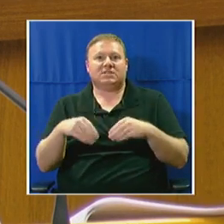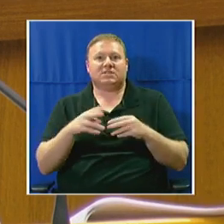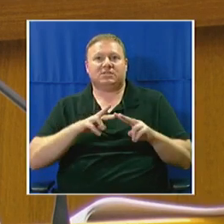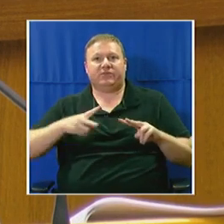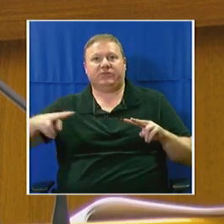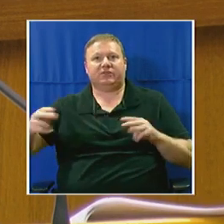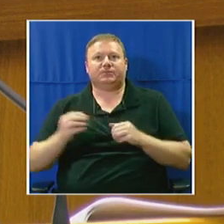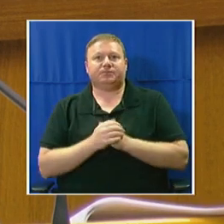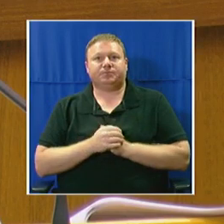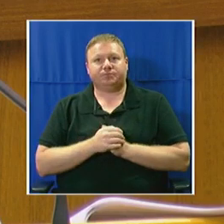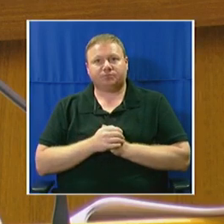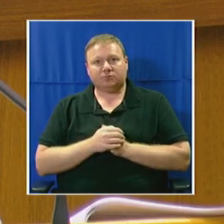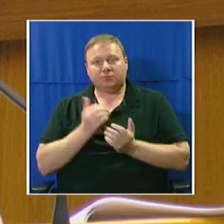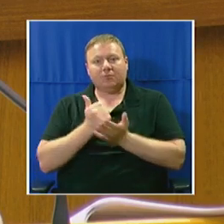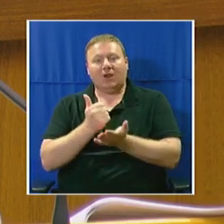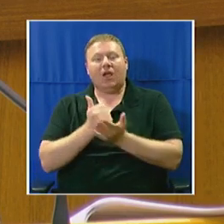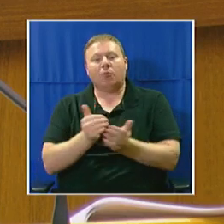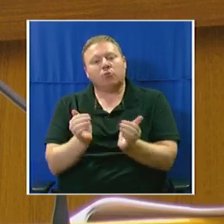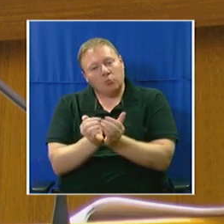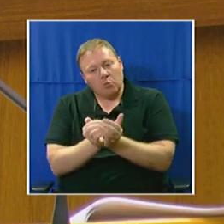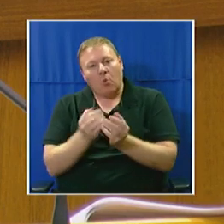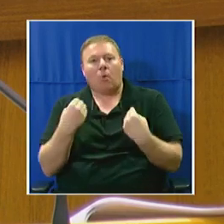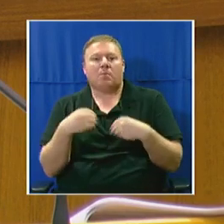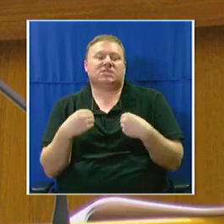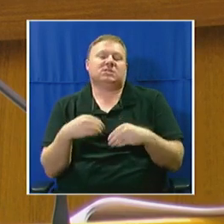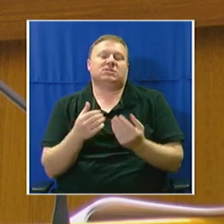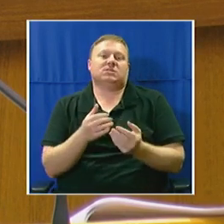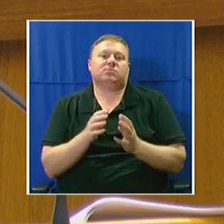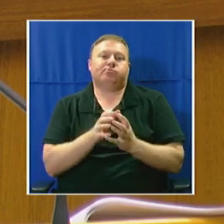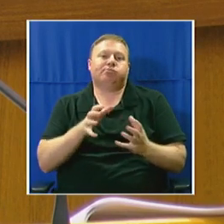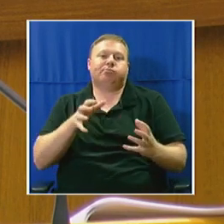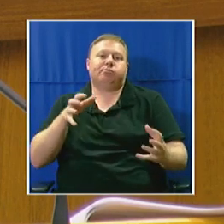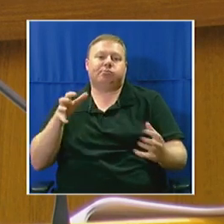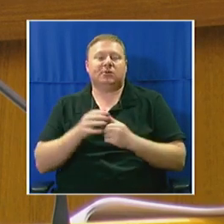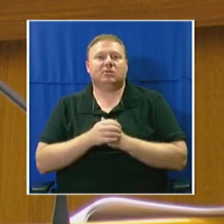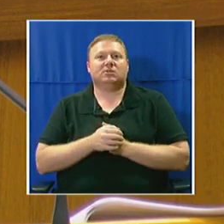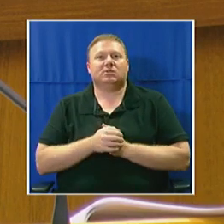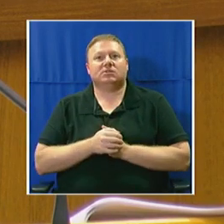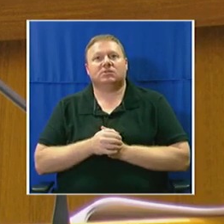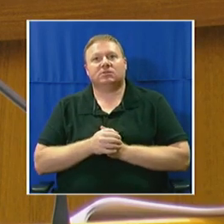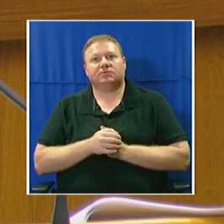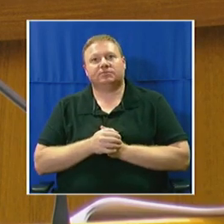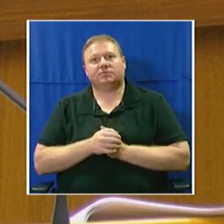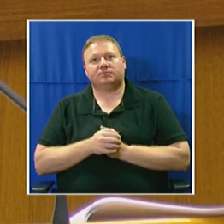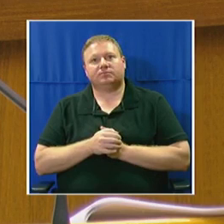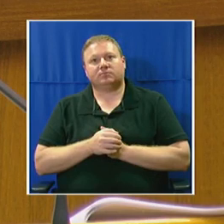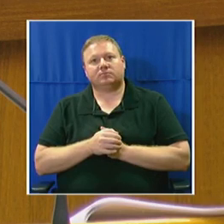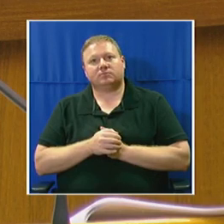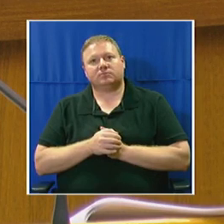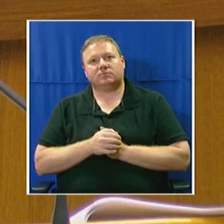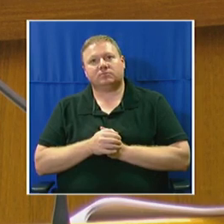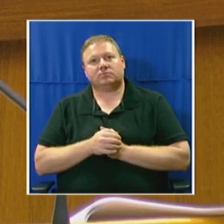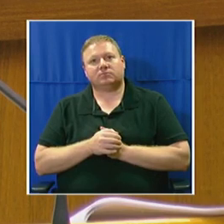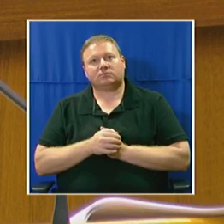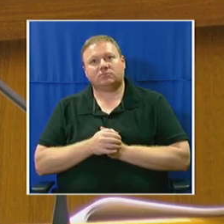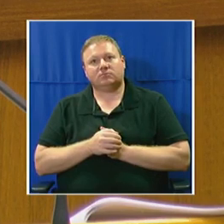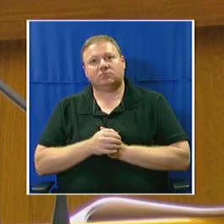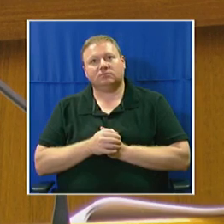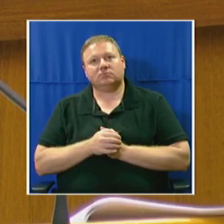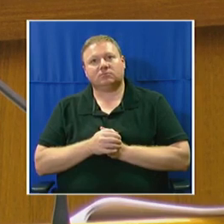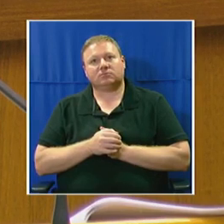small Enterprises cooperatives and Township and Village creation and Innovation and encourage